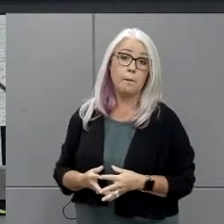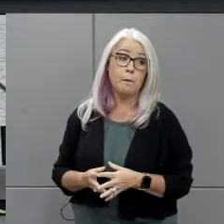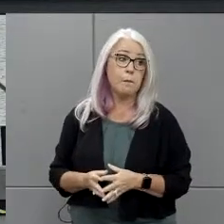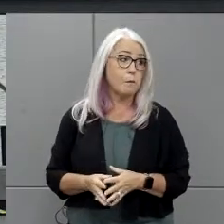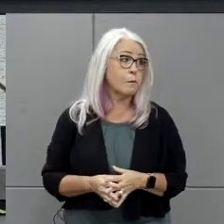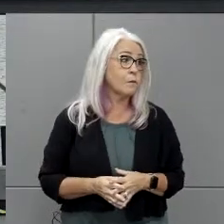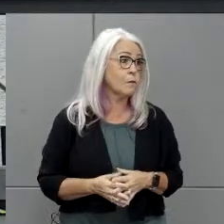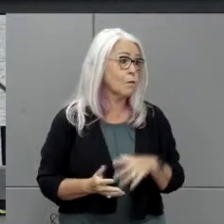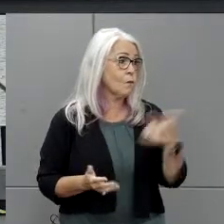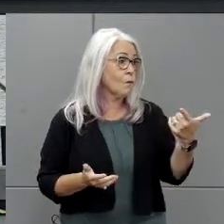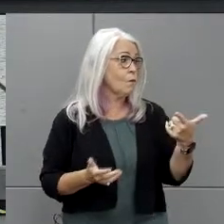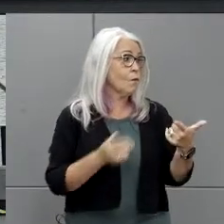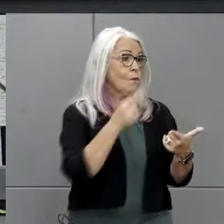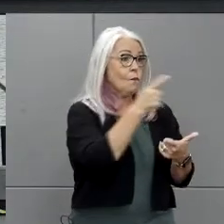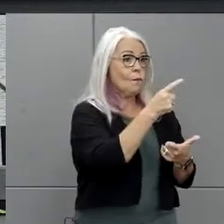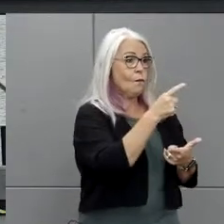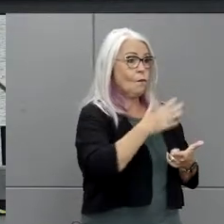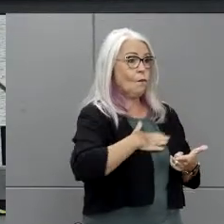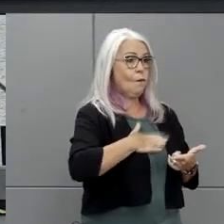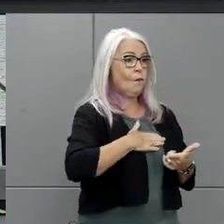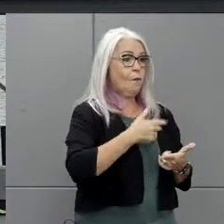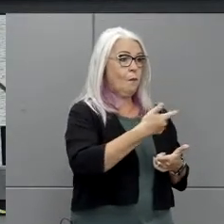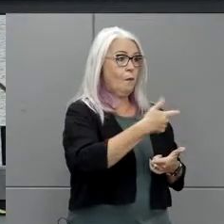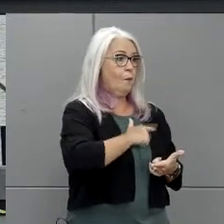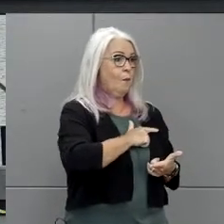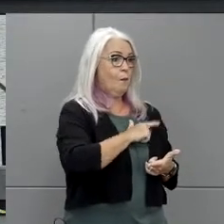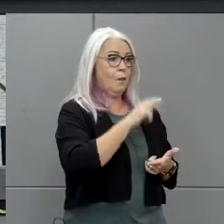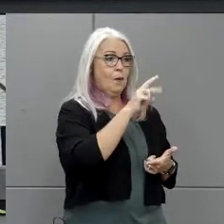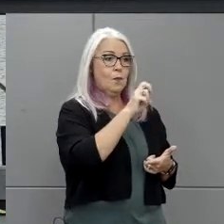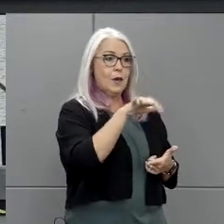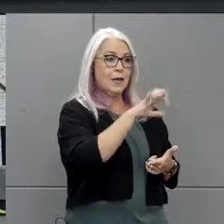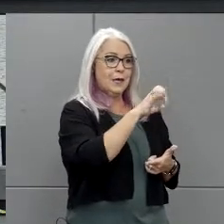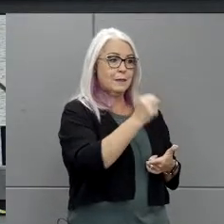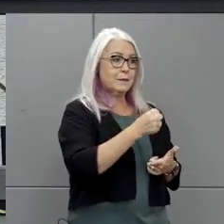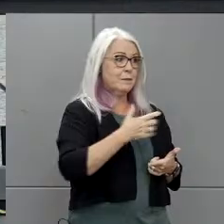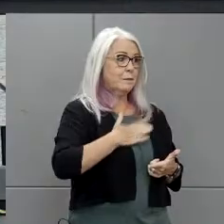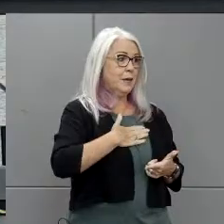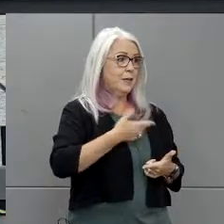Nope, it's my turn. My turn. No, it's my turn.